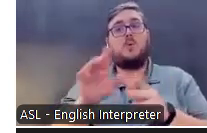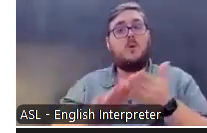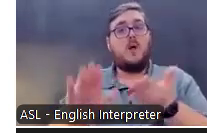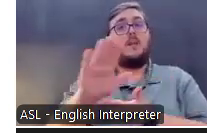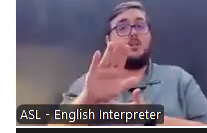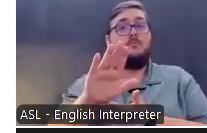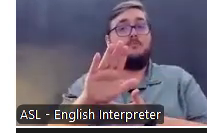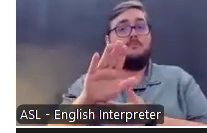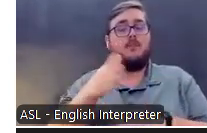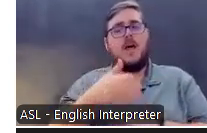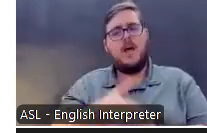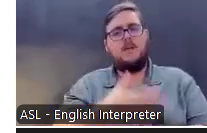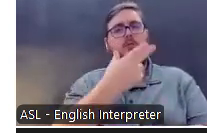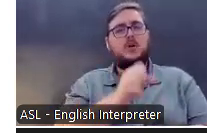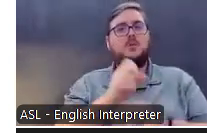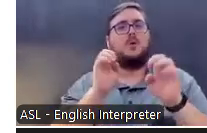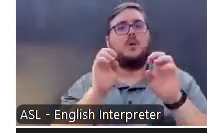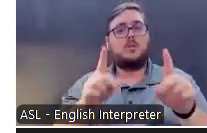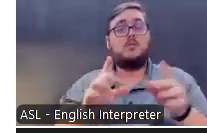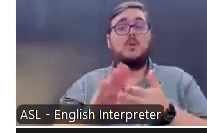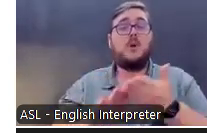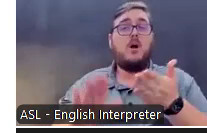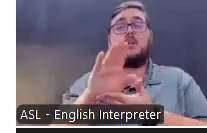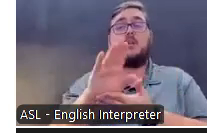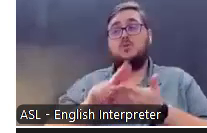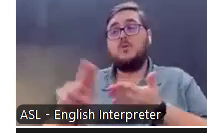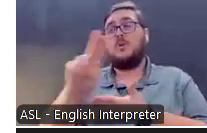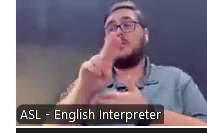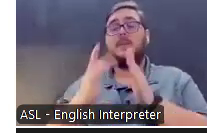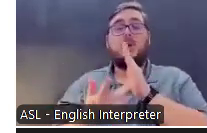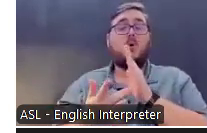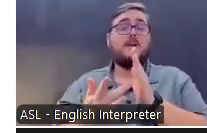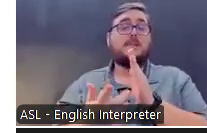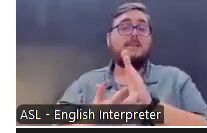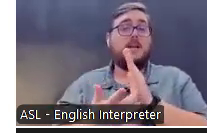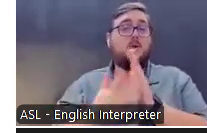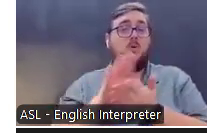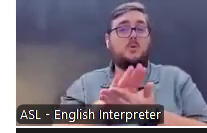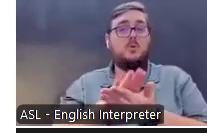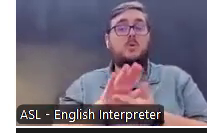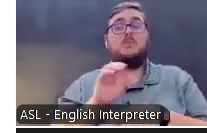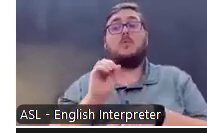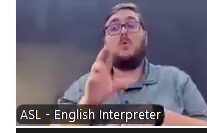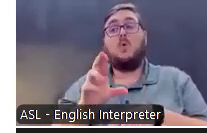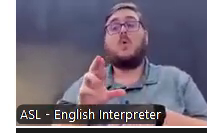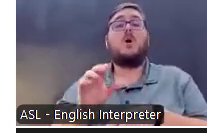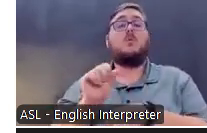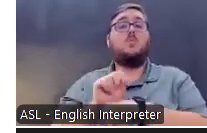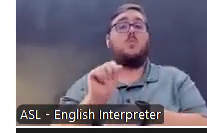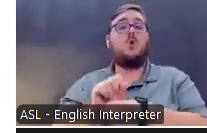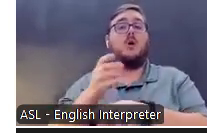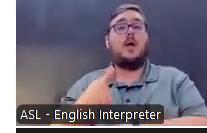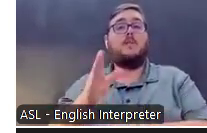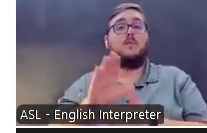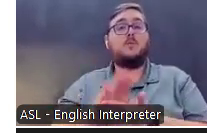college, university, or a technical school, or pursue employment after school, will there be any